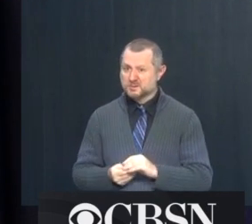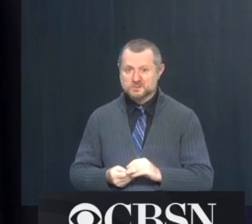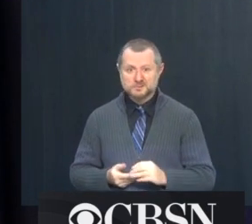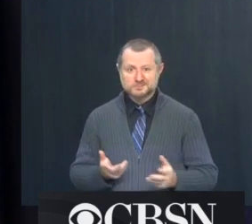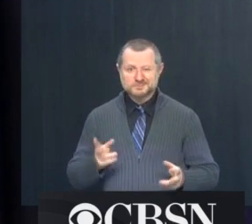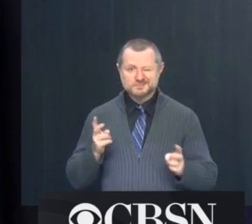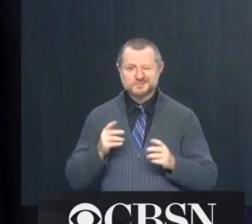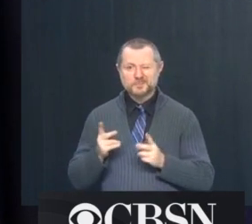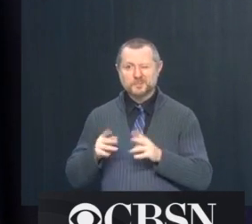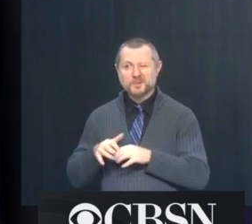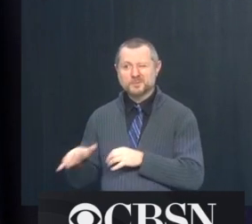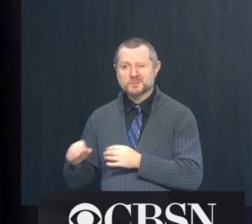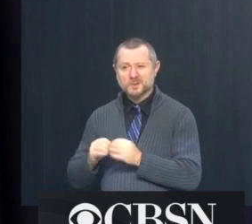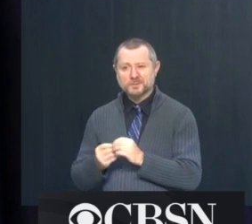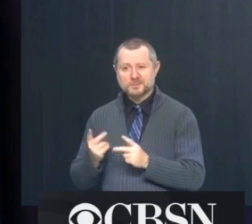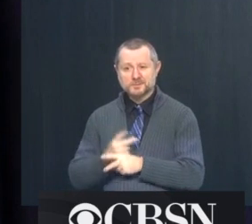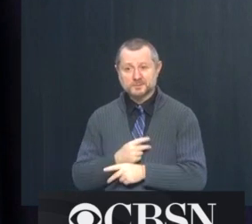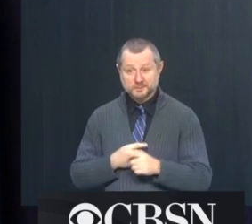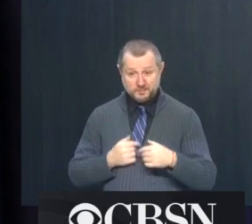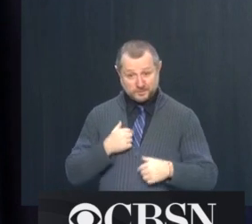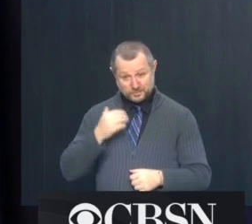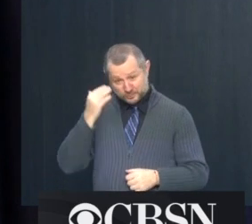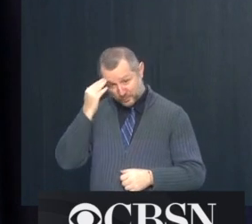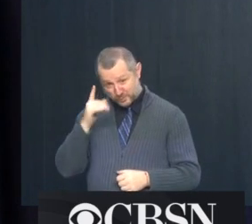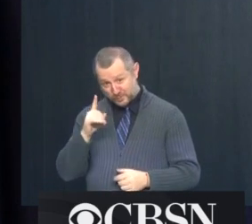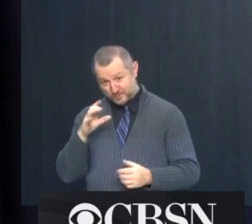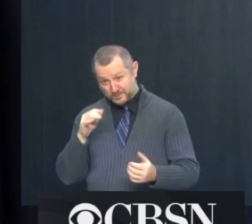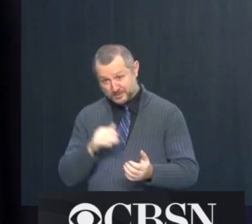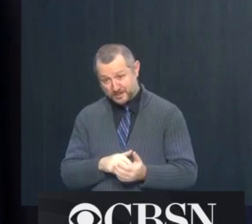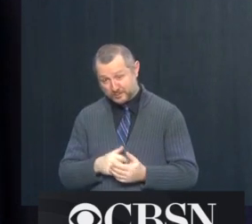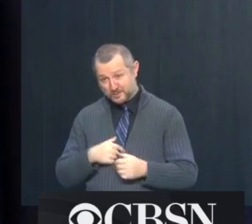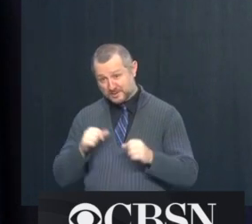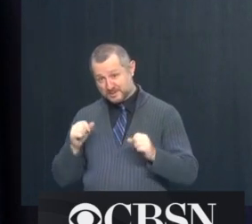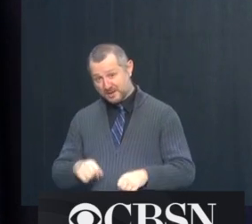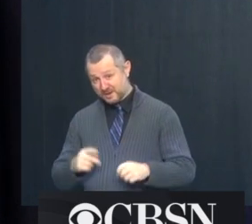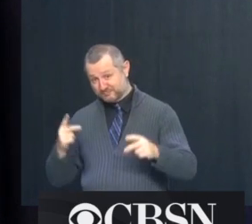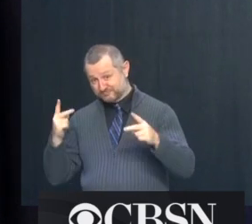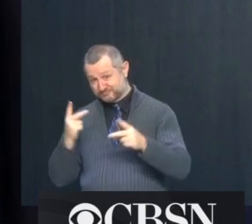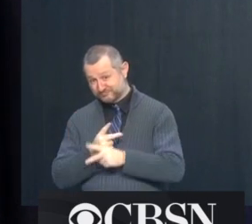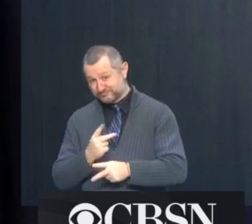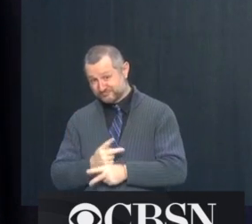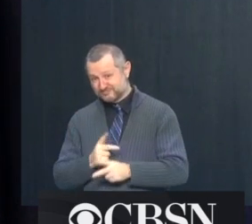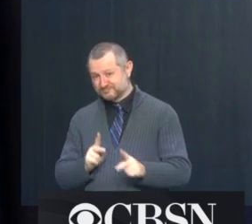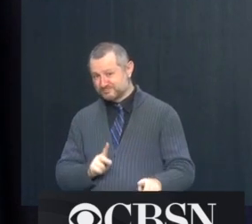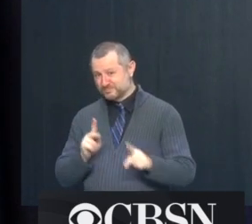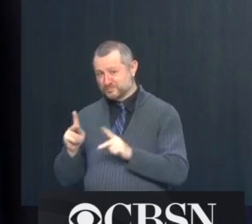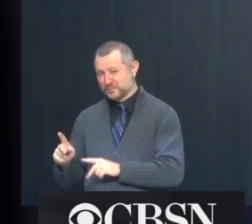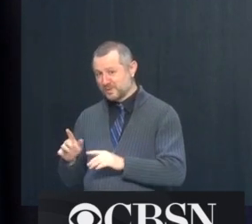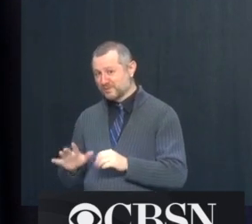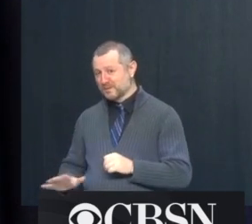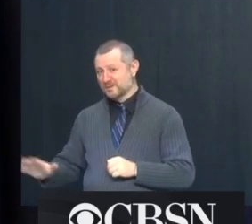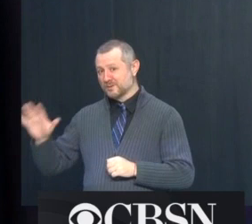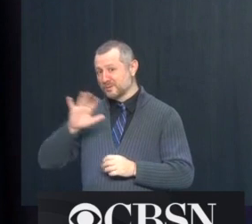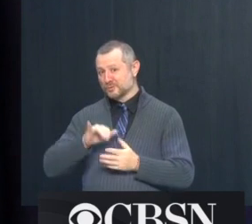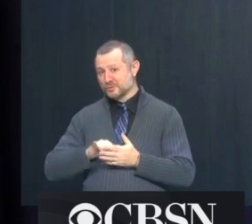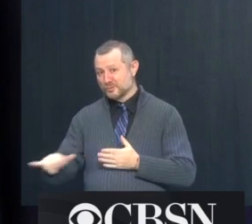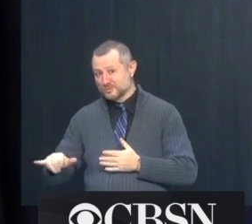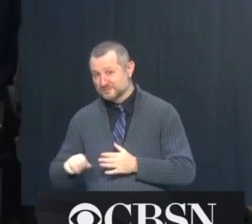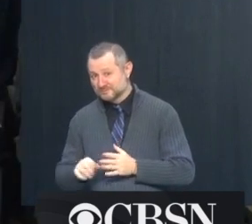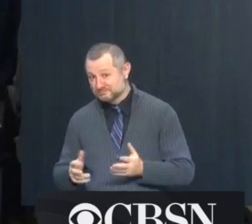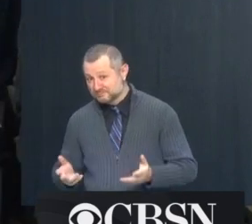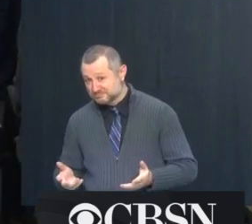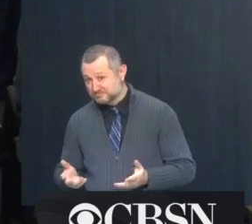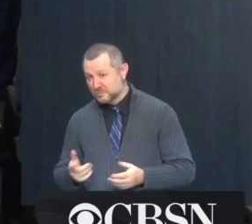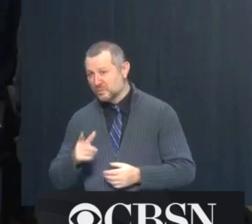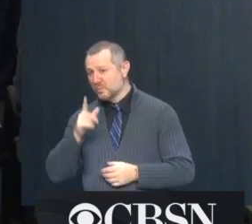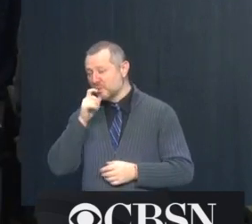know where 100,000 people got the virus, that's a hell of a base. Who didn't ask